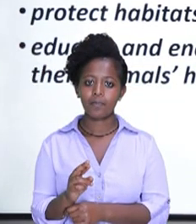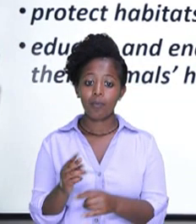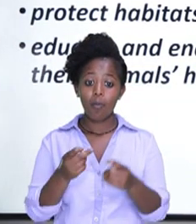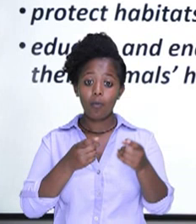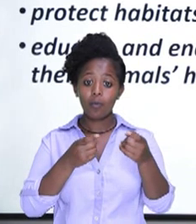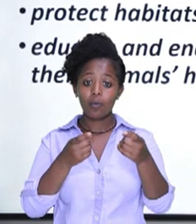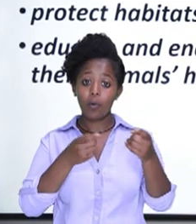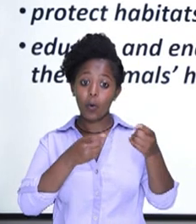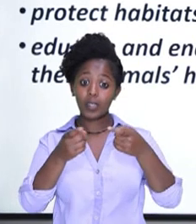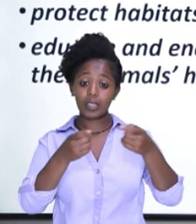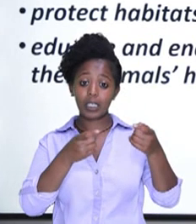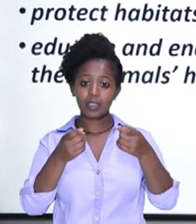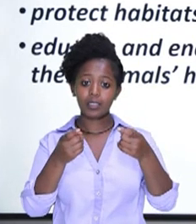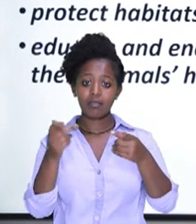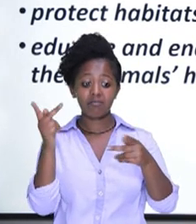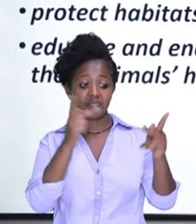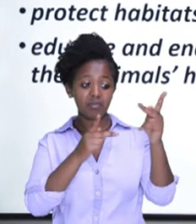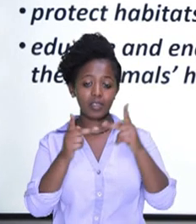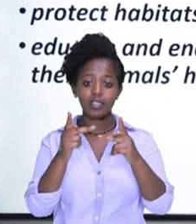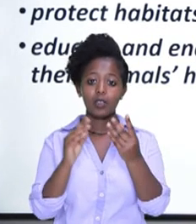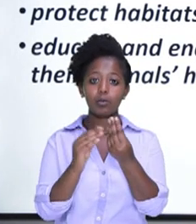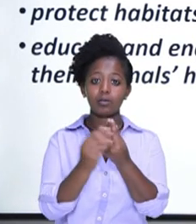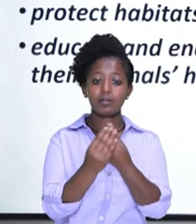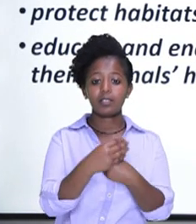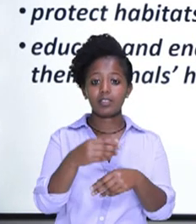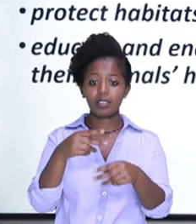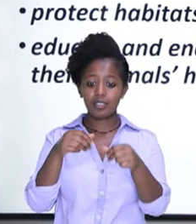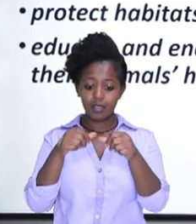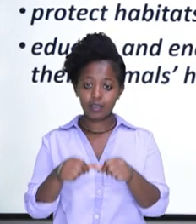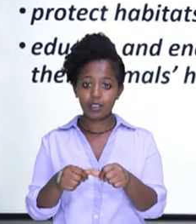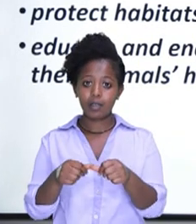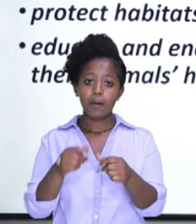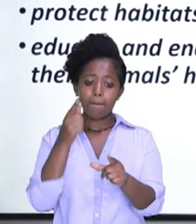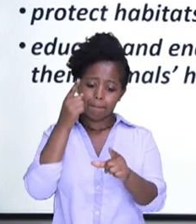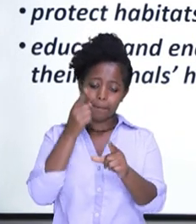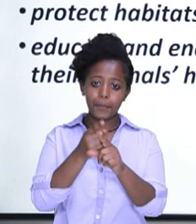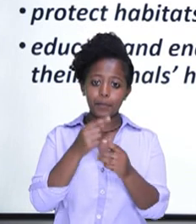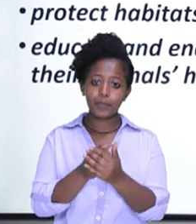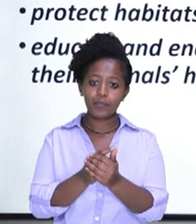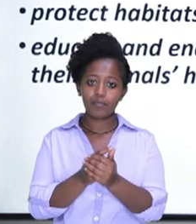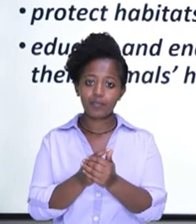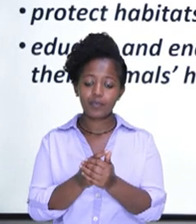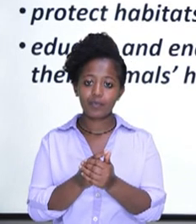monitor and administer existing conservation areas properly.